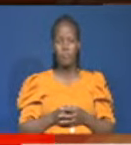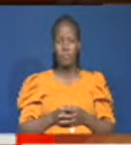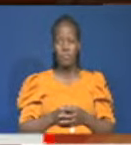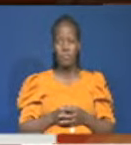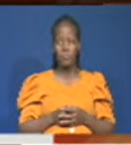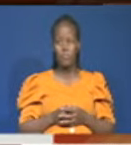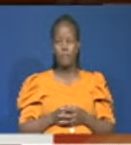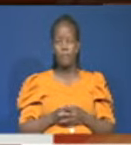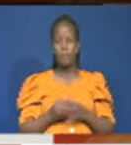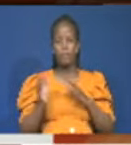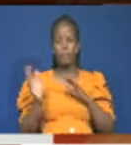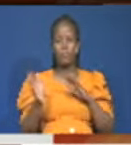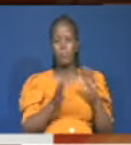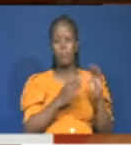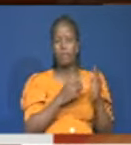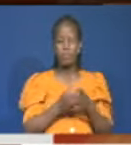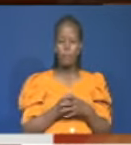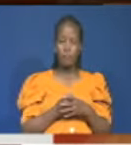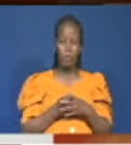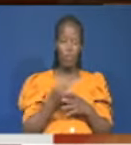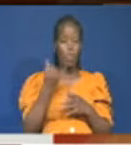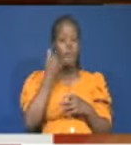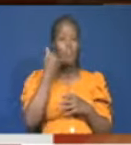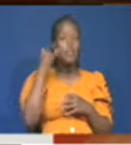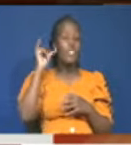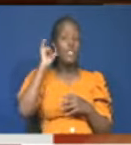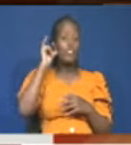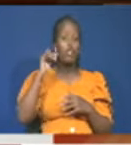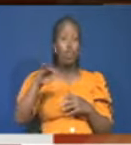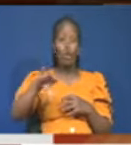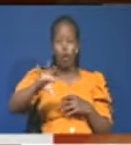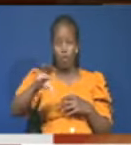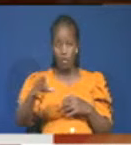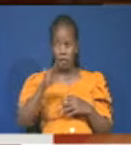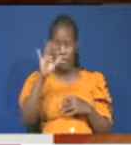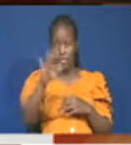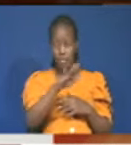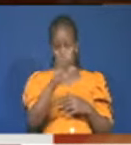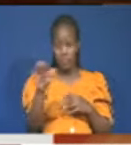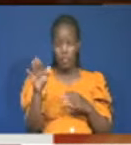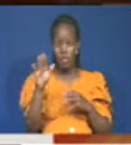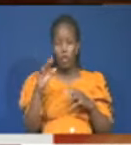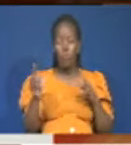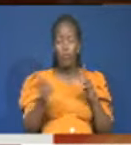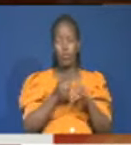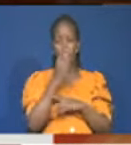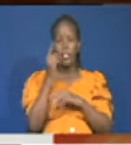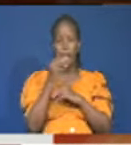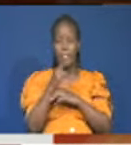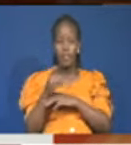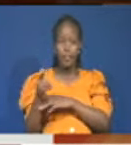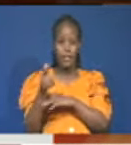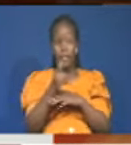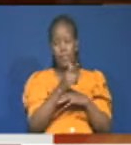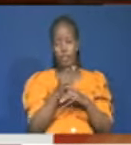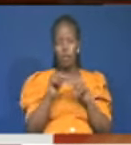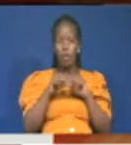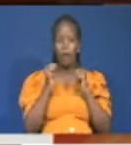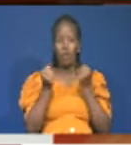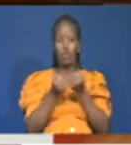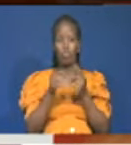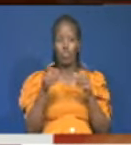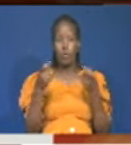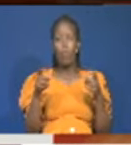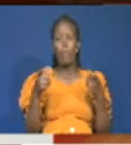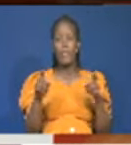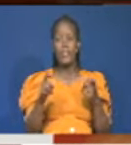The County Assembly of Isiolo will begin live streaming all its proceedings on social media. Speaker Mohammed Roba says the